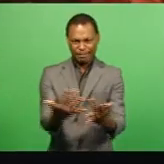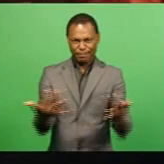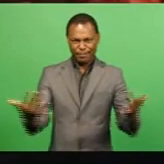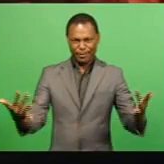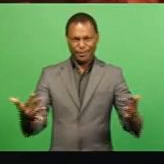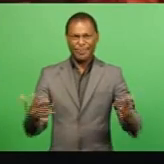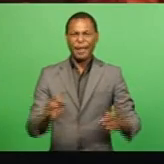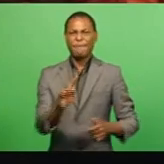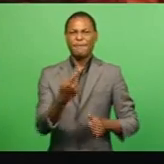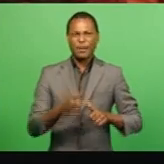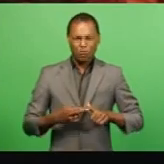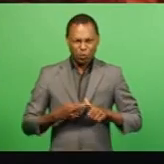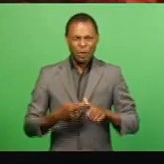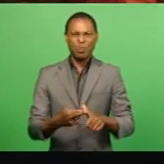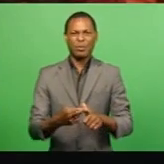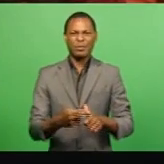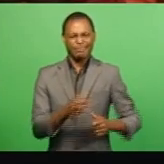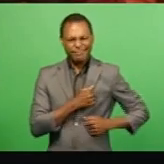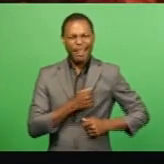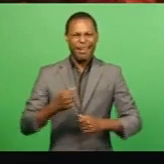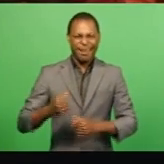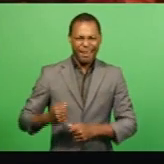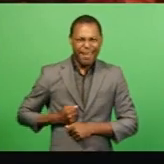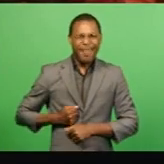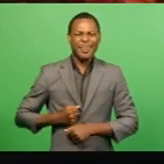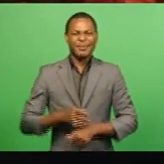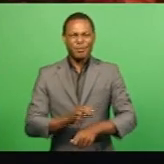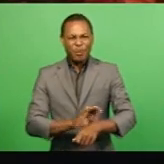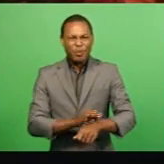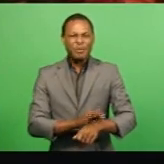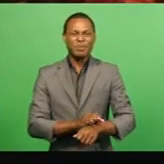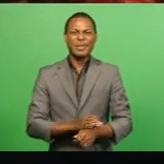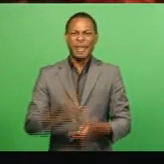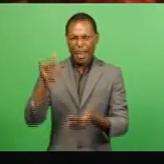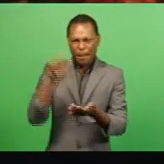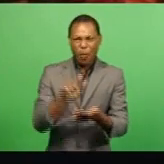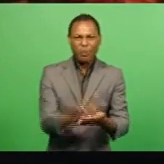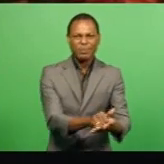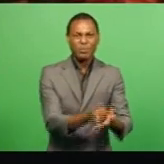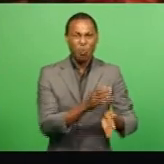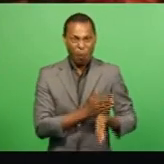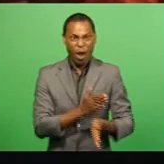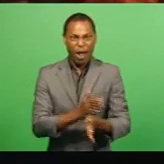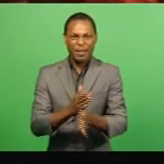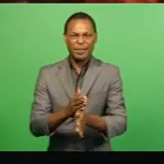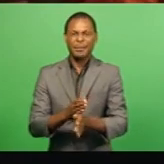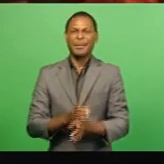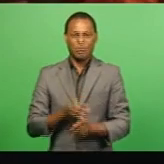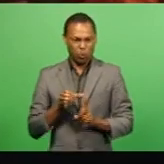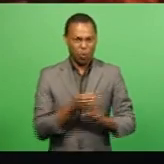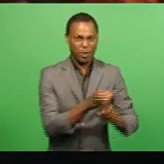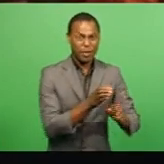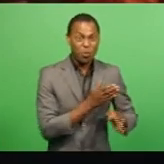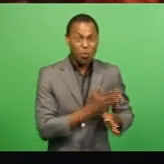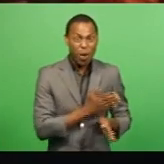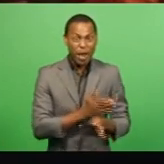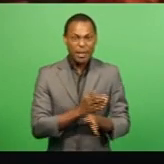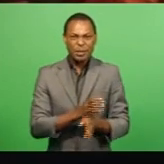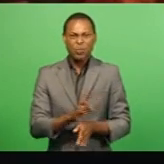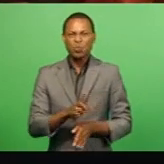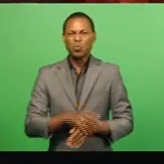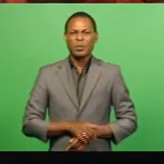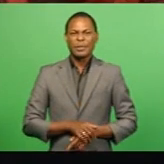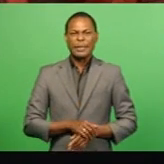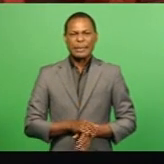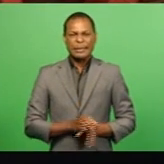officers, medical officers, the airport officers, everyone that is working in quarantine to manage and contain, to give